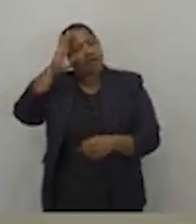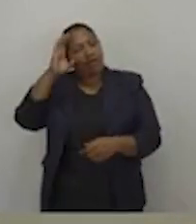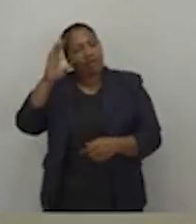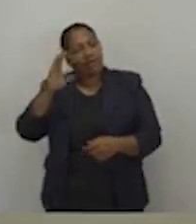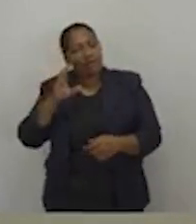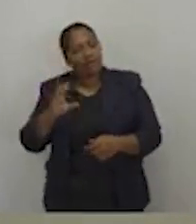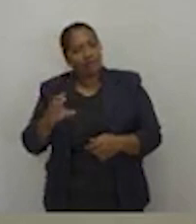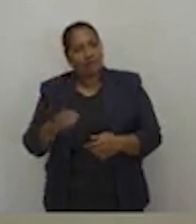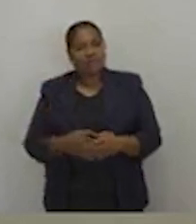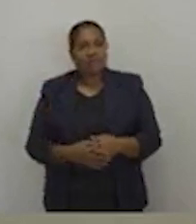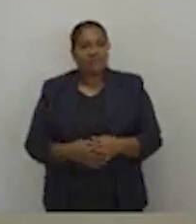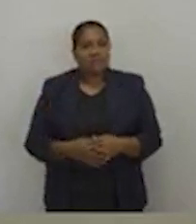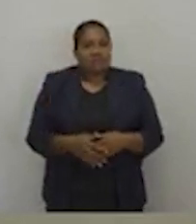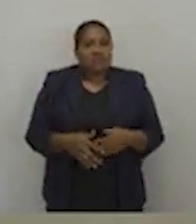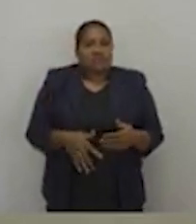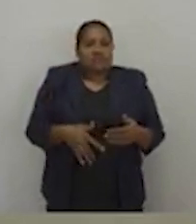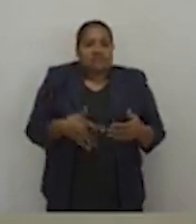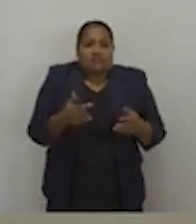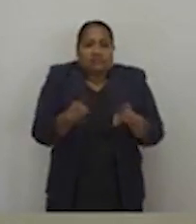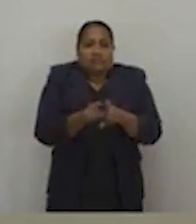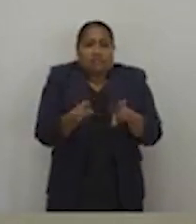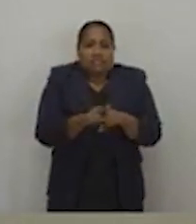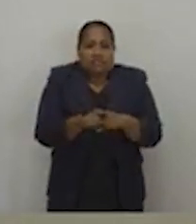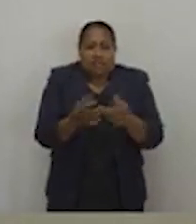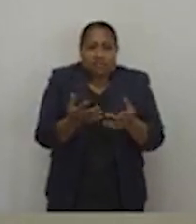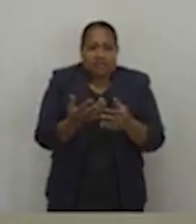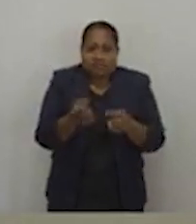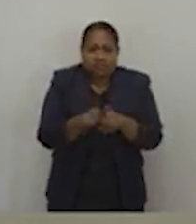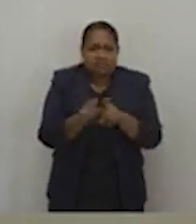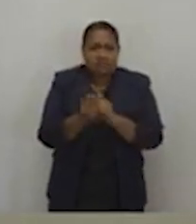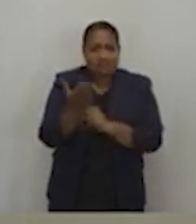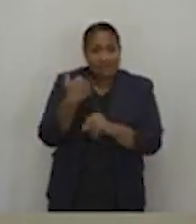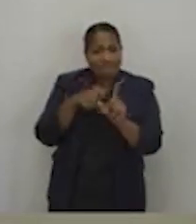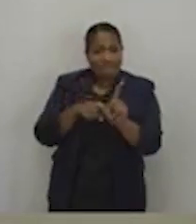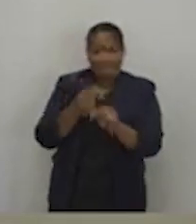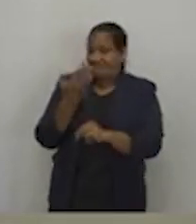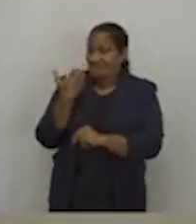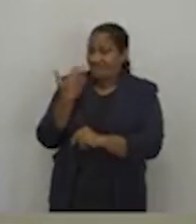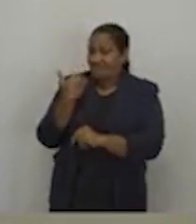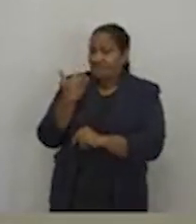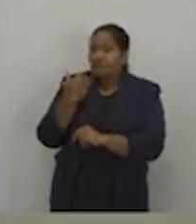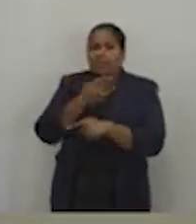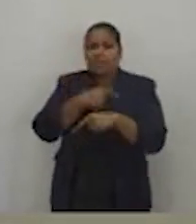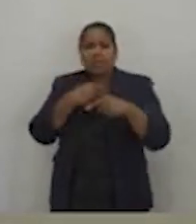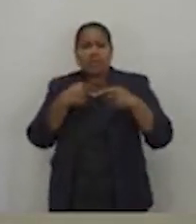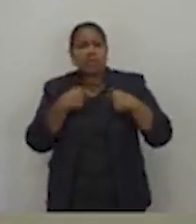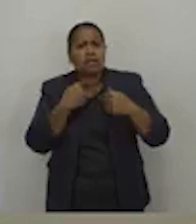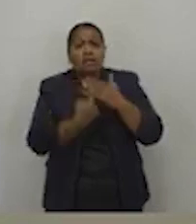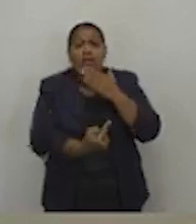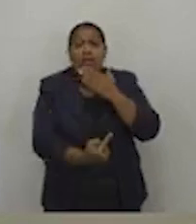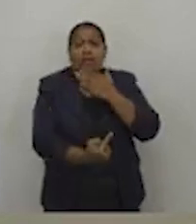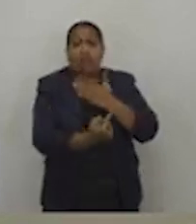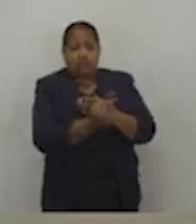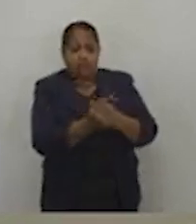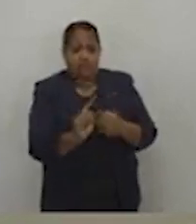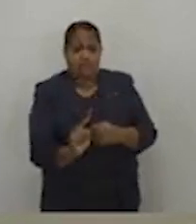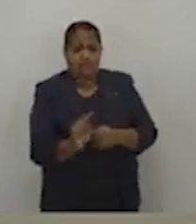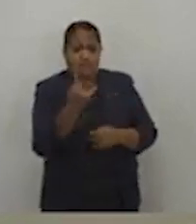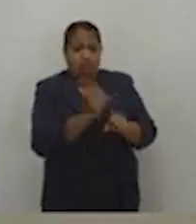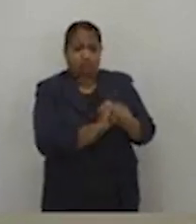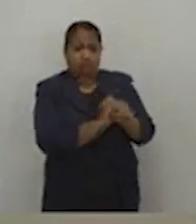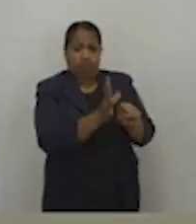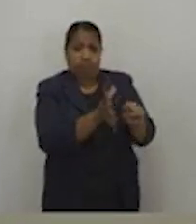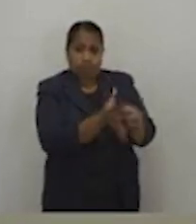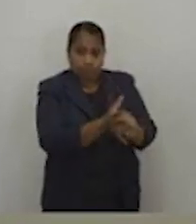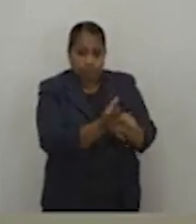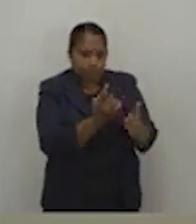It feels much like that chilling moment just over 1 year ago when we learned the first case of COVID-19 had